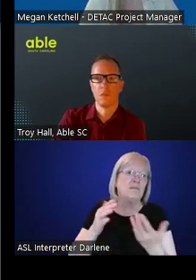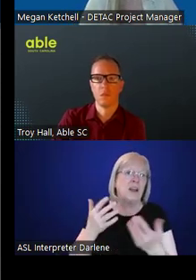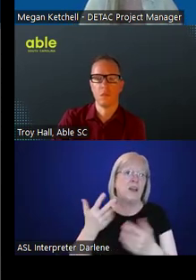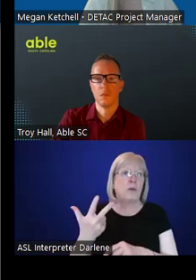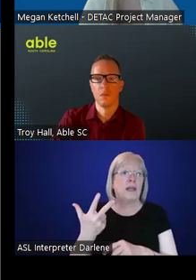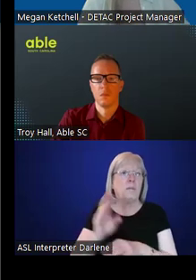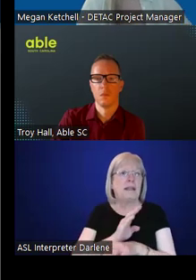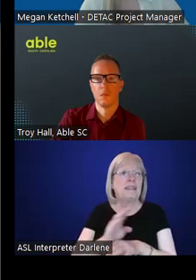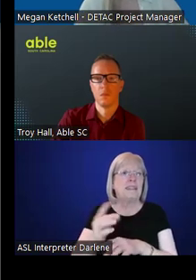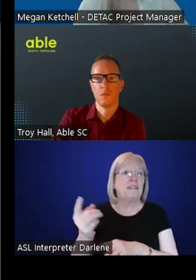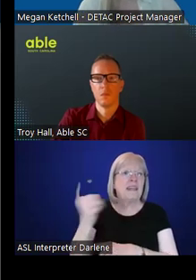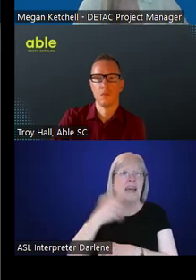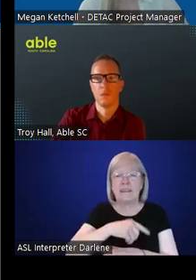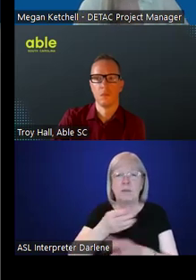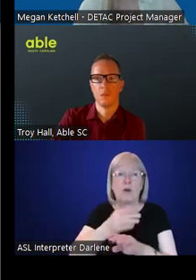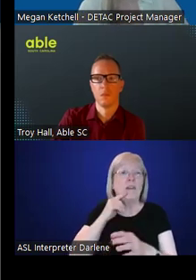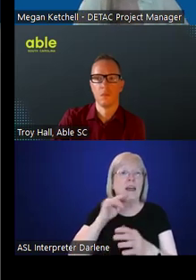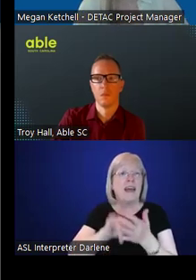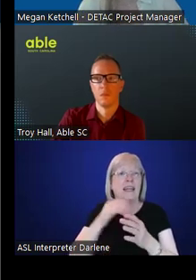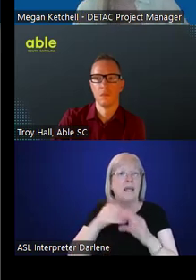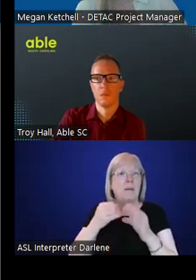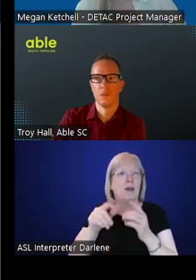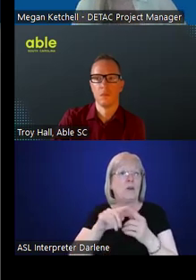by emailing